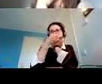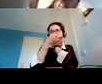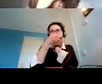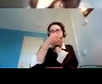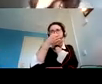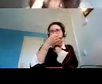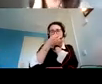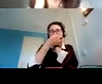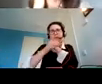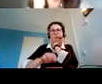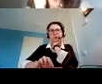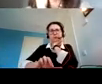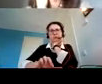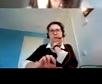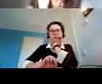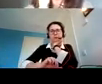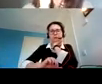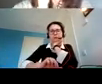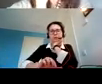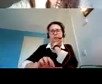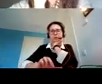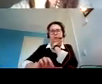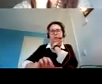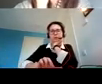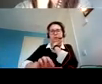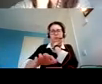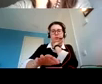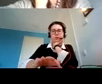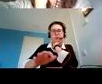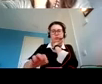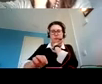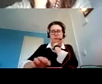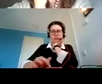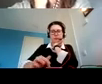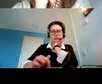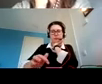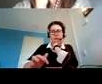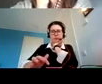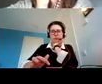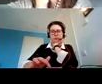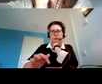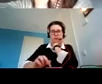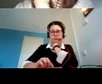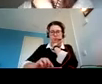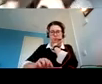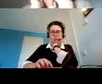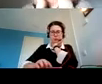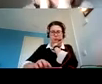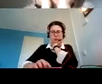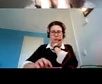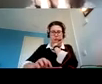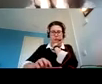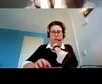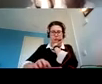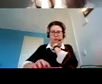guiding principles, actually the ones that are contained in the first and in the third pillar of the guiding